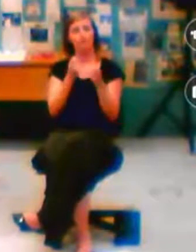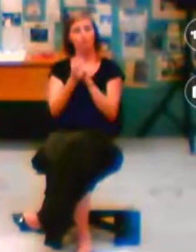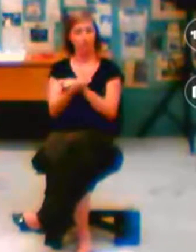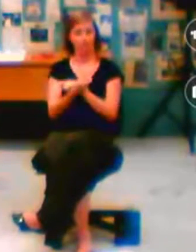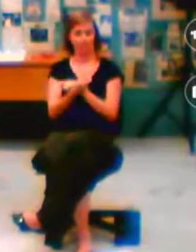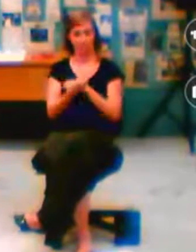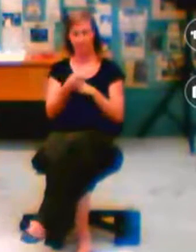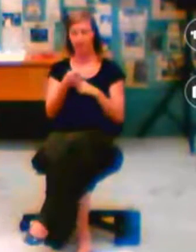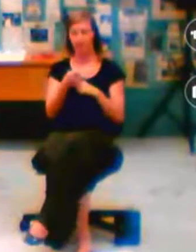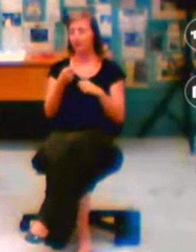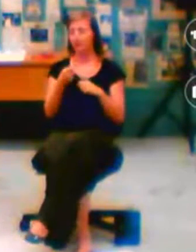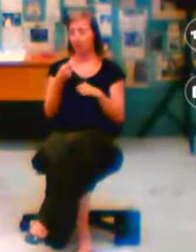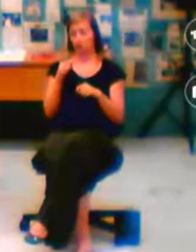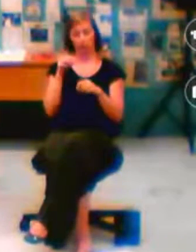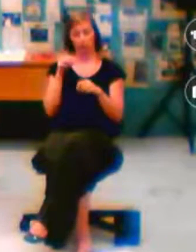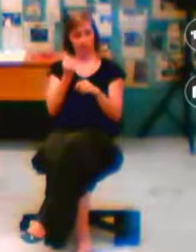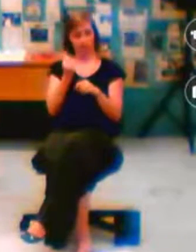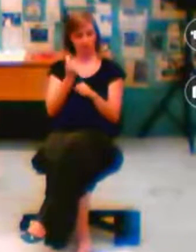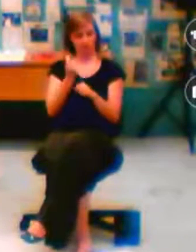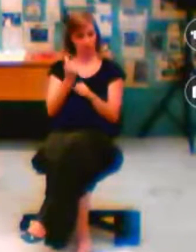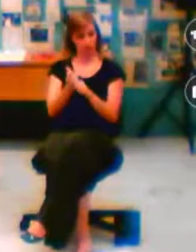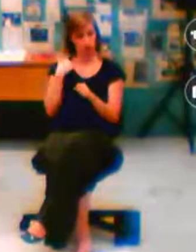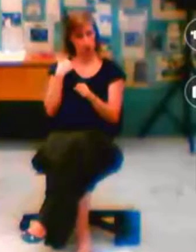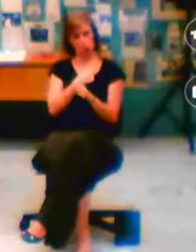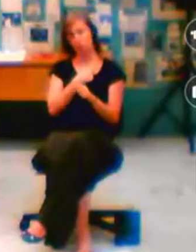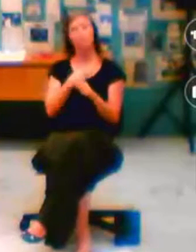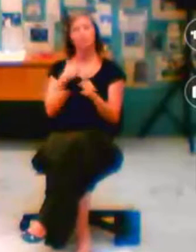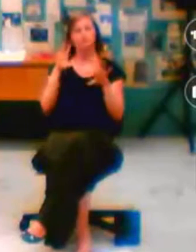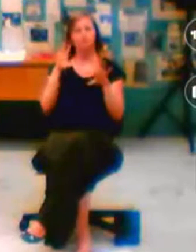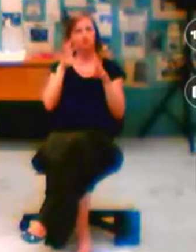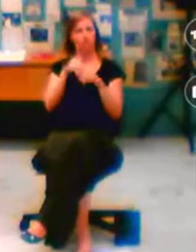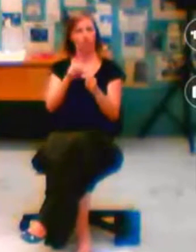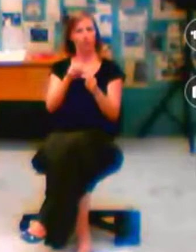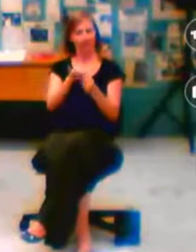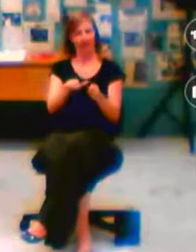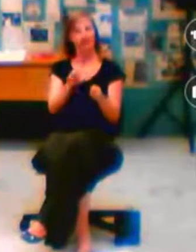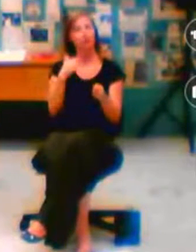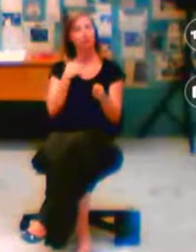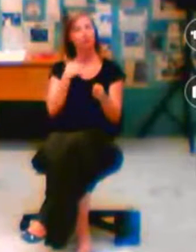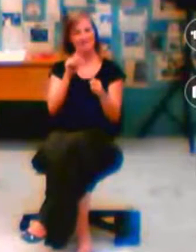serve the rule of inclusion of Thornbeck.